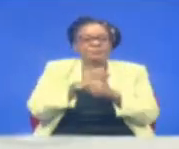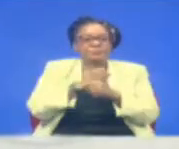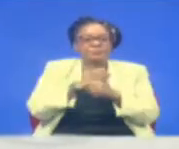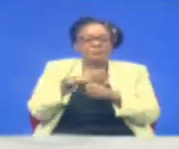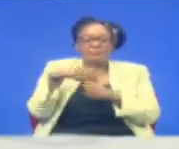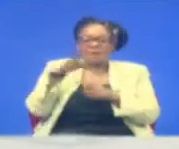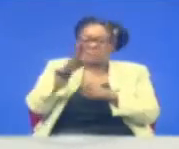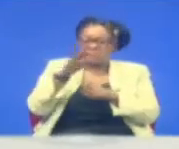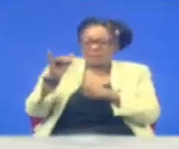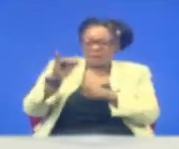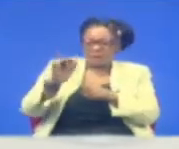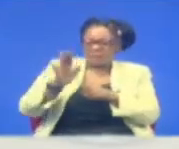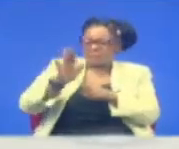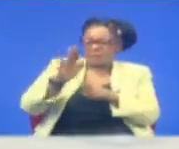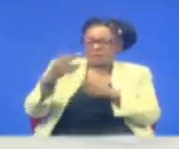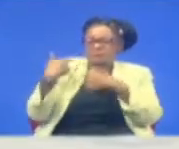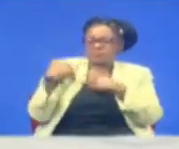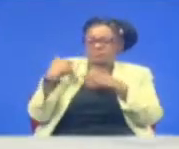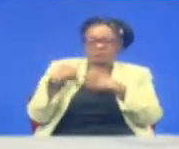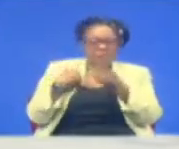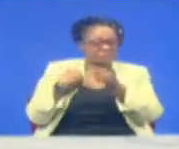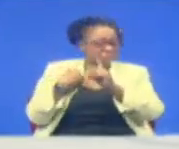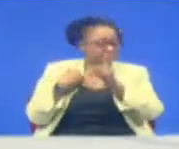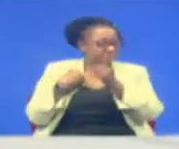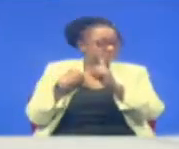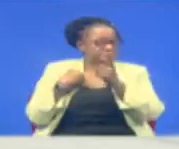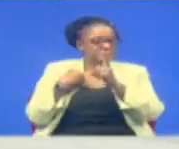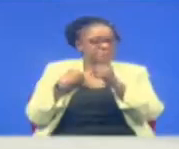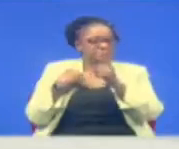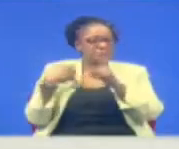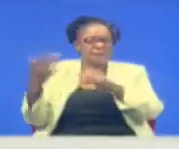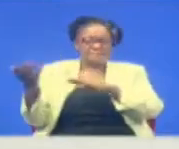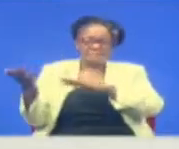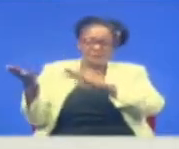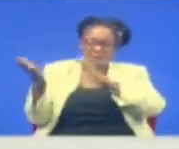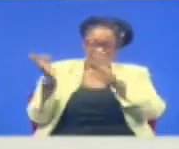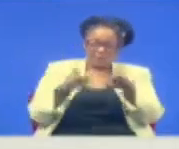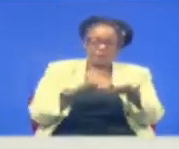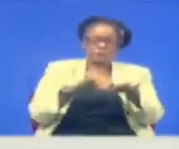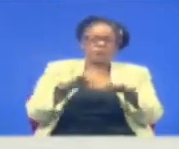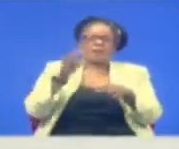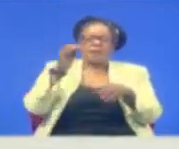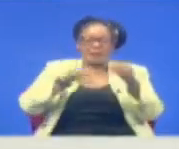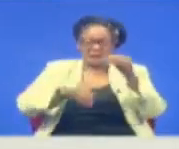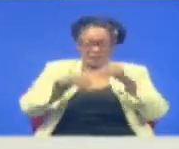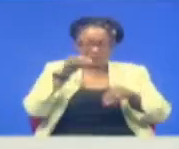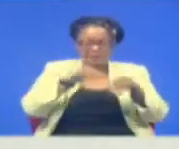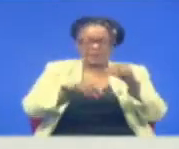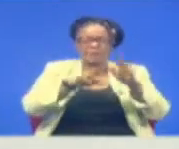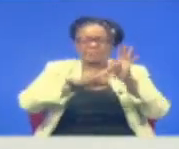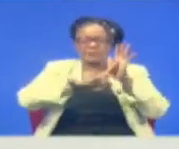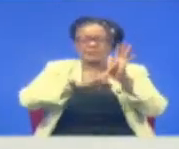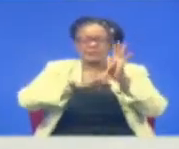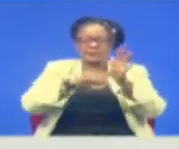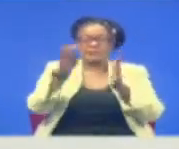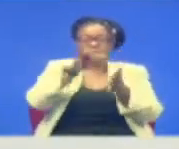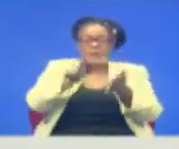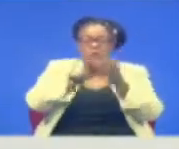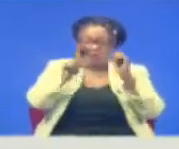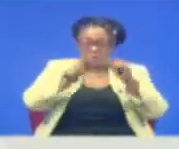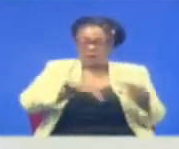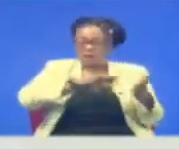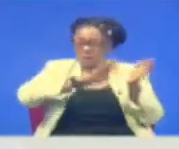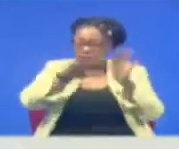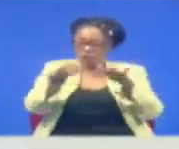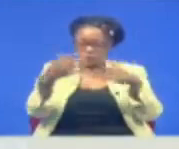their responsibility. BBI should come back to the elected political representatives so that we can go to the people of Kenya